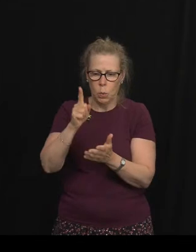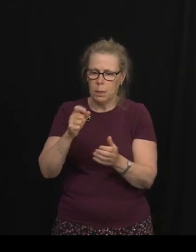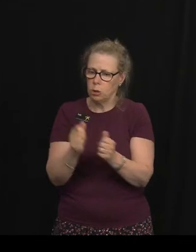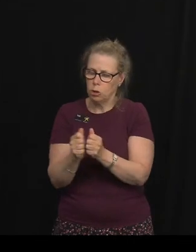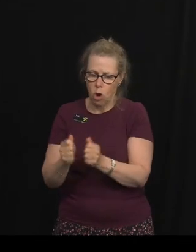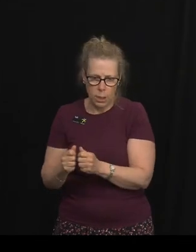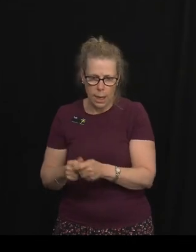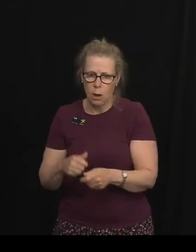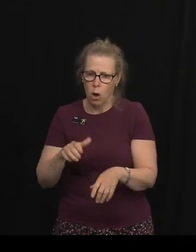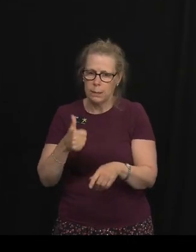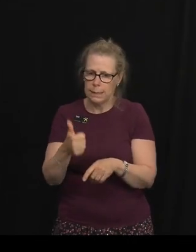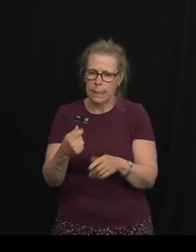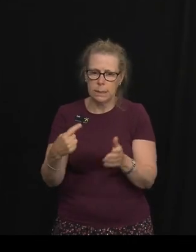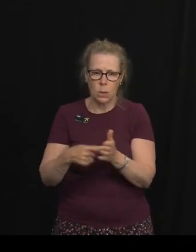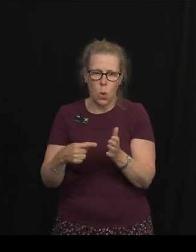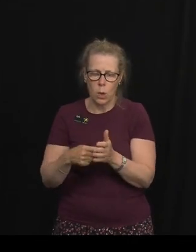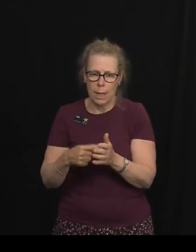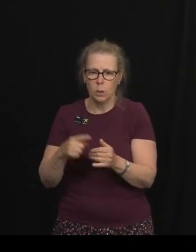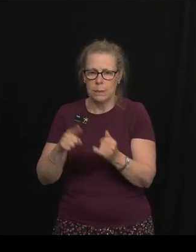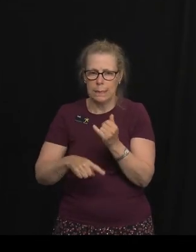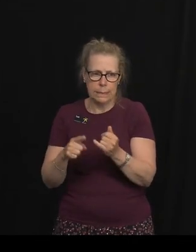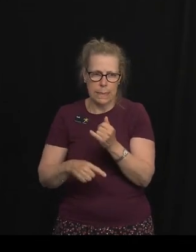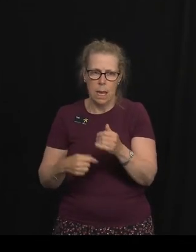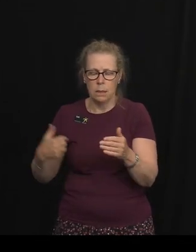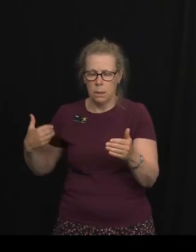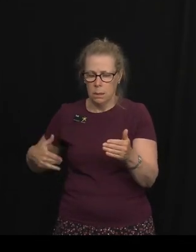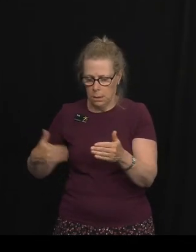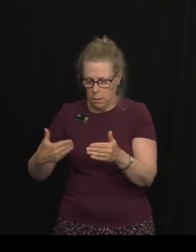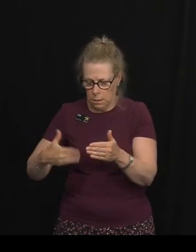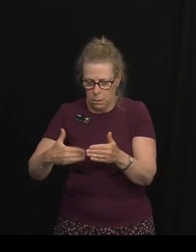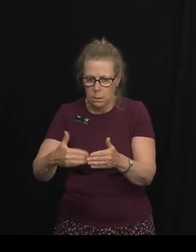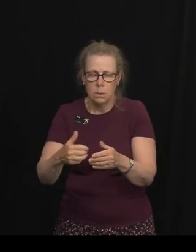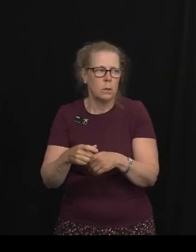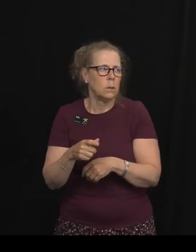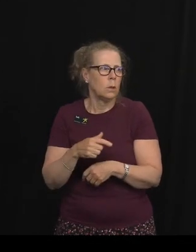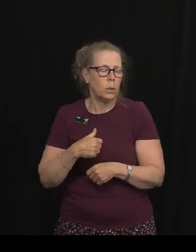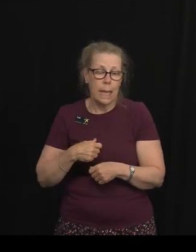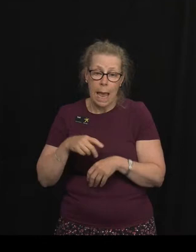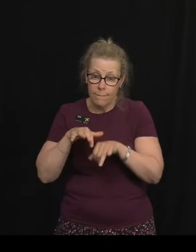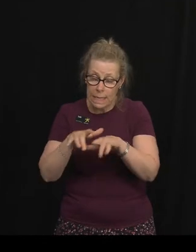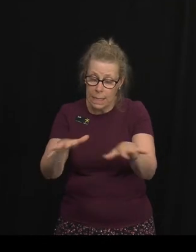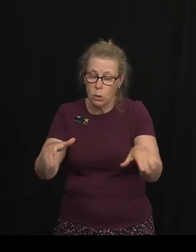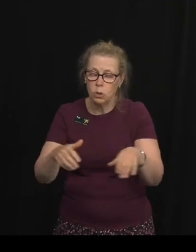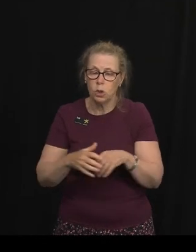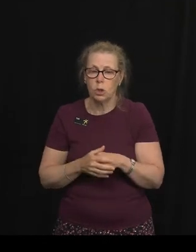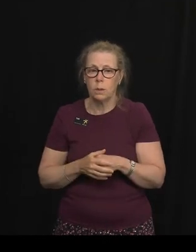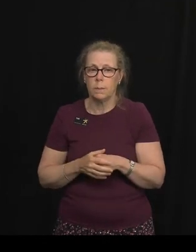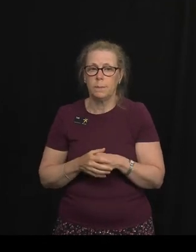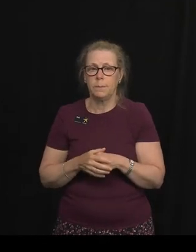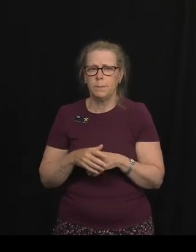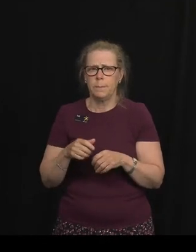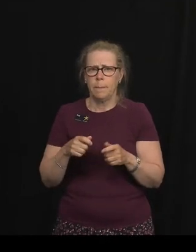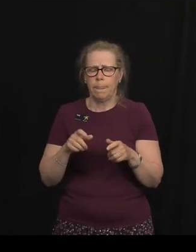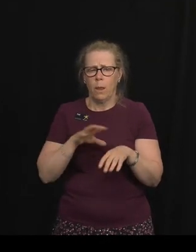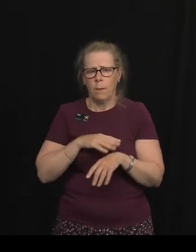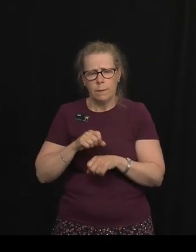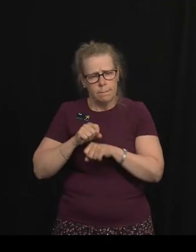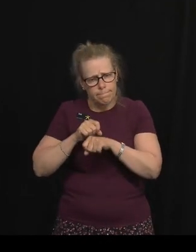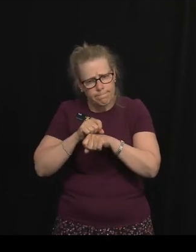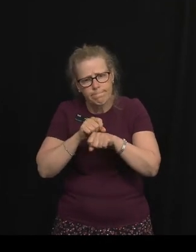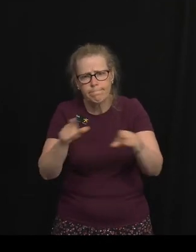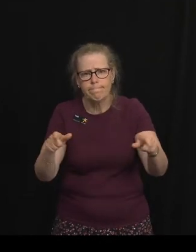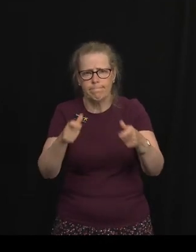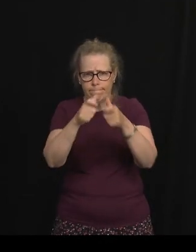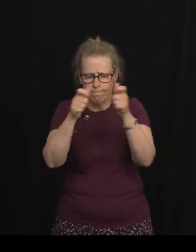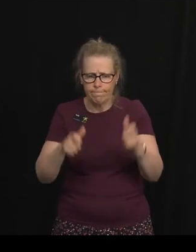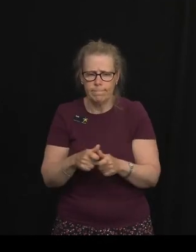13 years, and all of them has been caused by pandemics, by viruses. And in a recent Nature publication, it was stated that within the